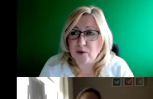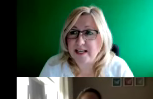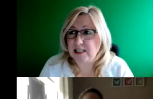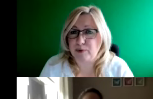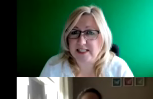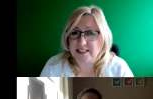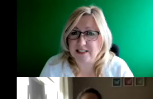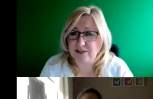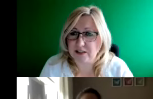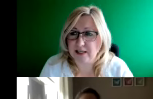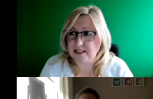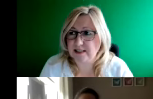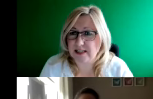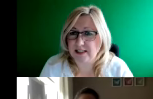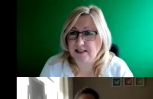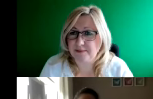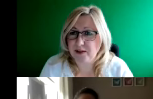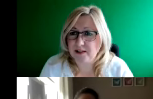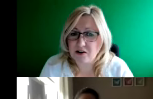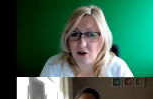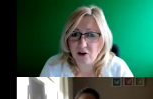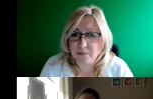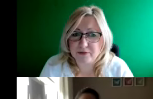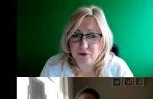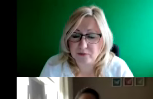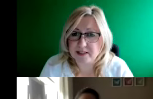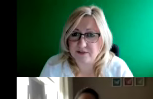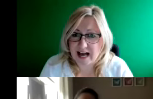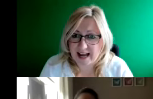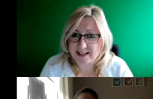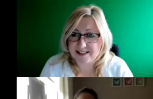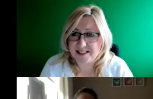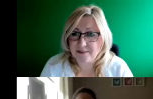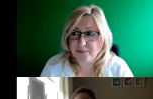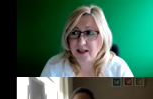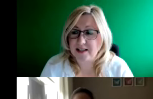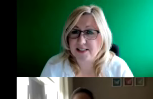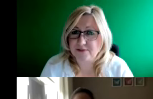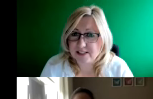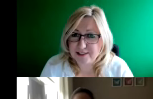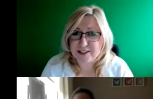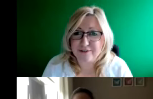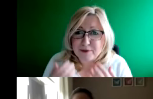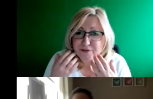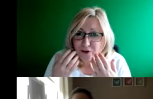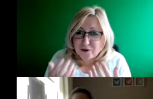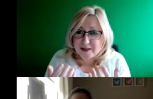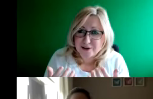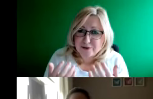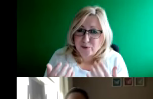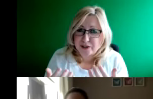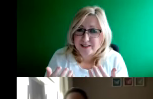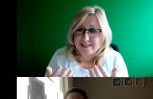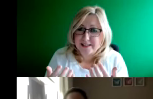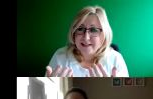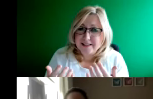swearing you in as president of the United States. They're all performative acts. And as a result of performing